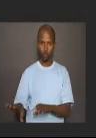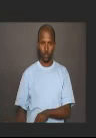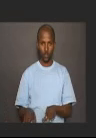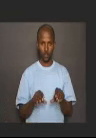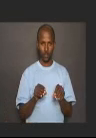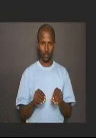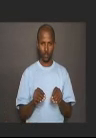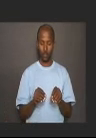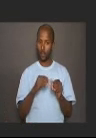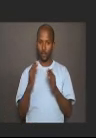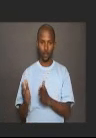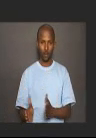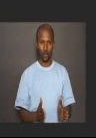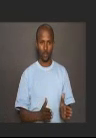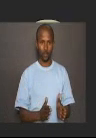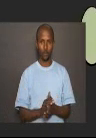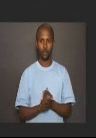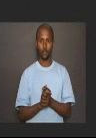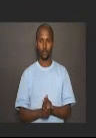Students, let's get ready.